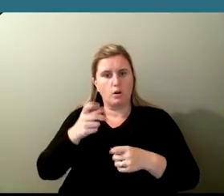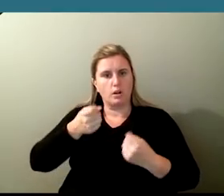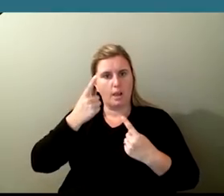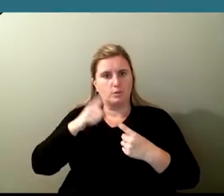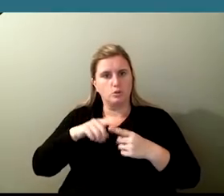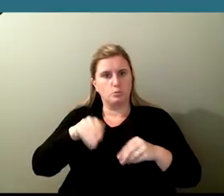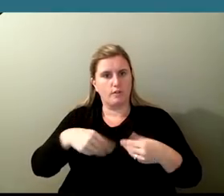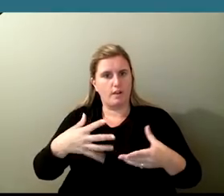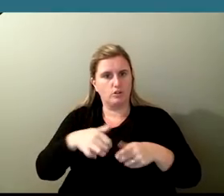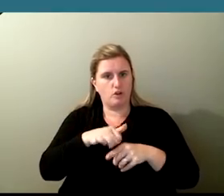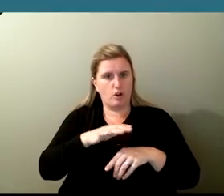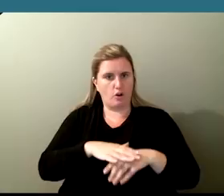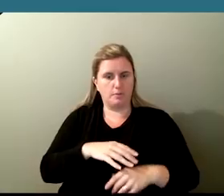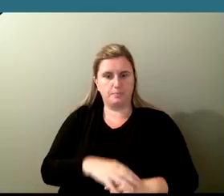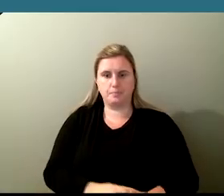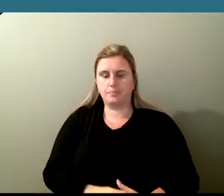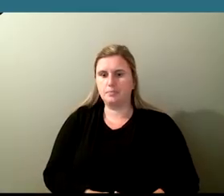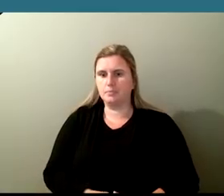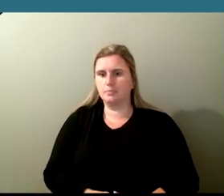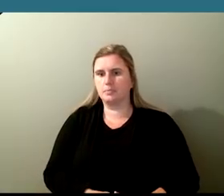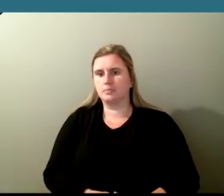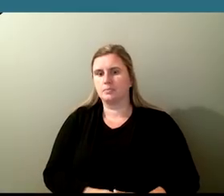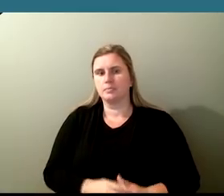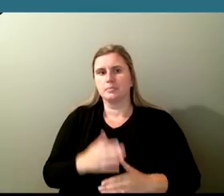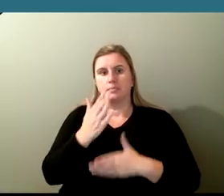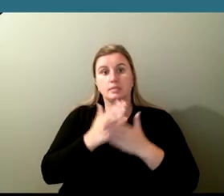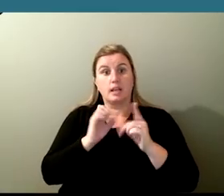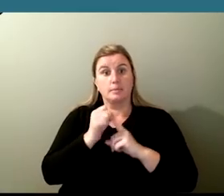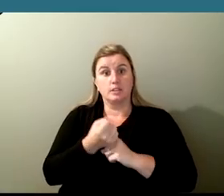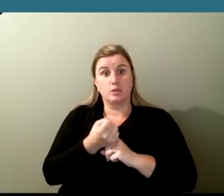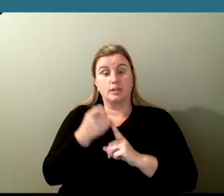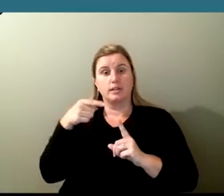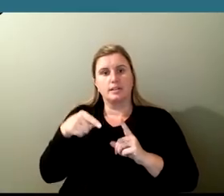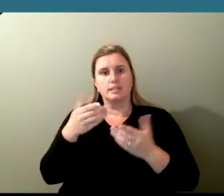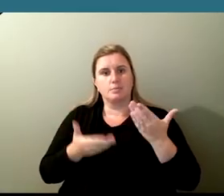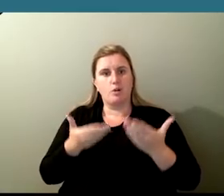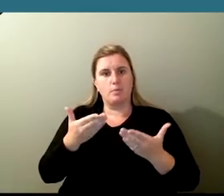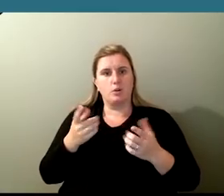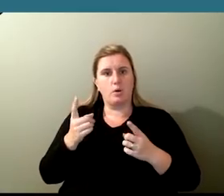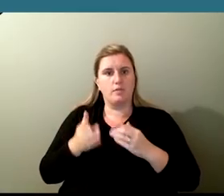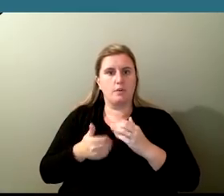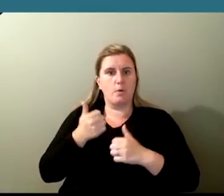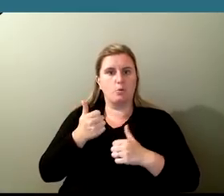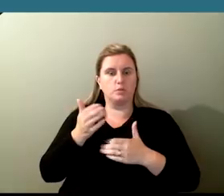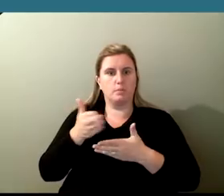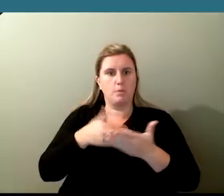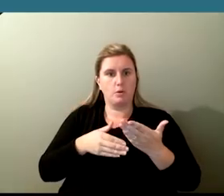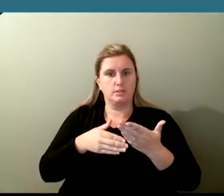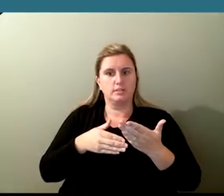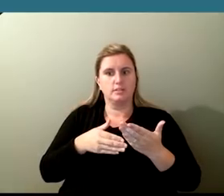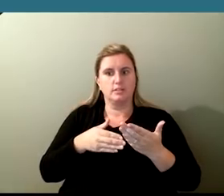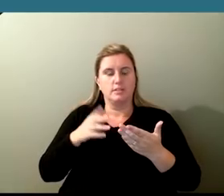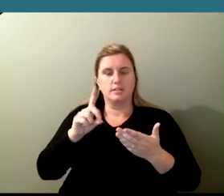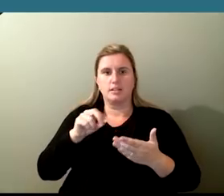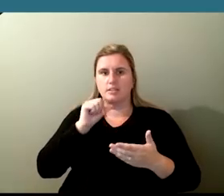provide training on. In some cases, this is probably one of the components that does